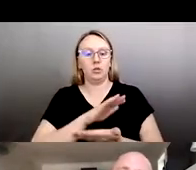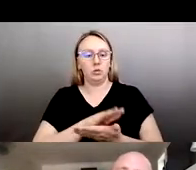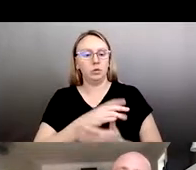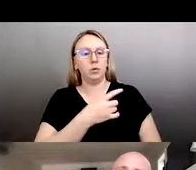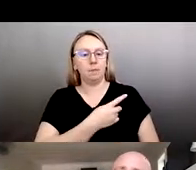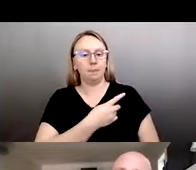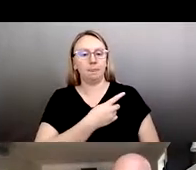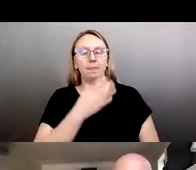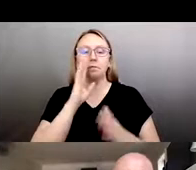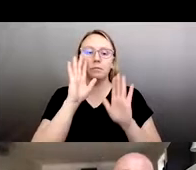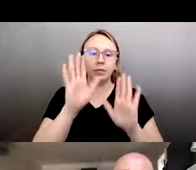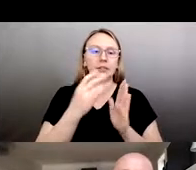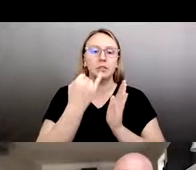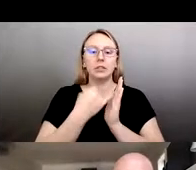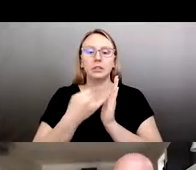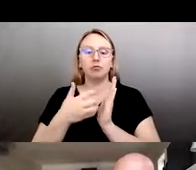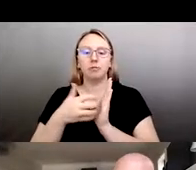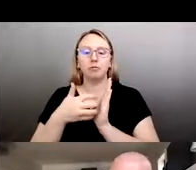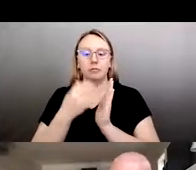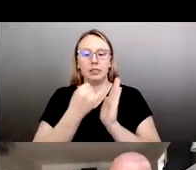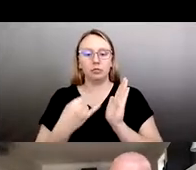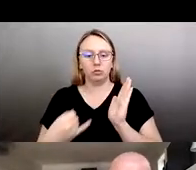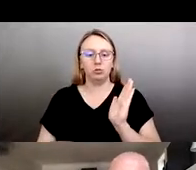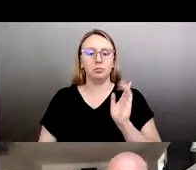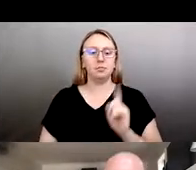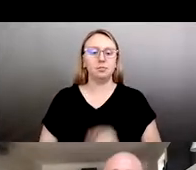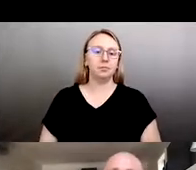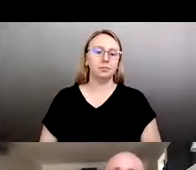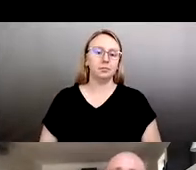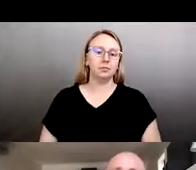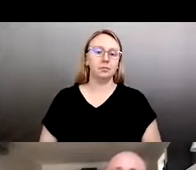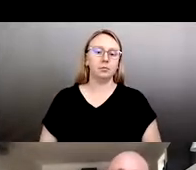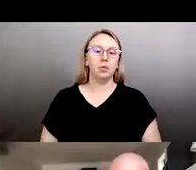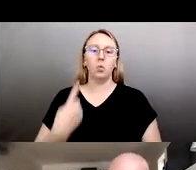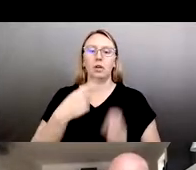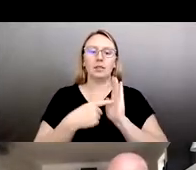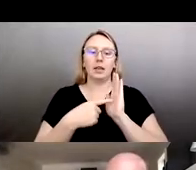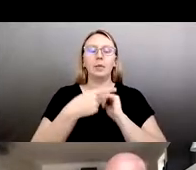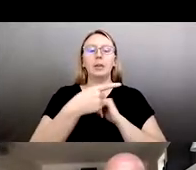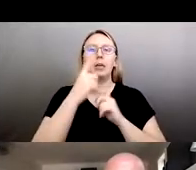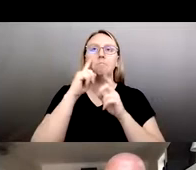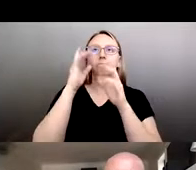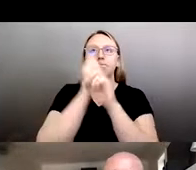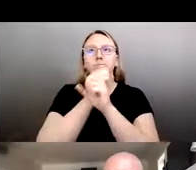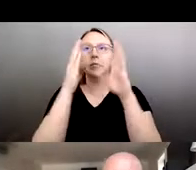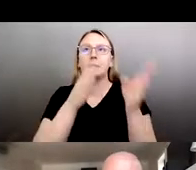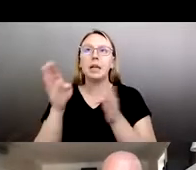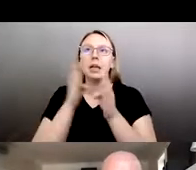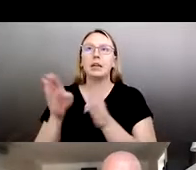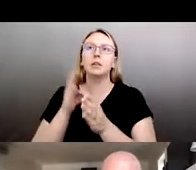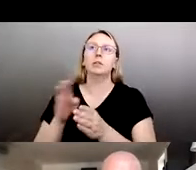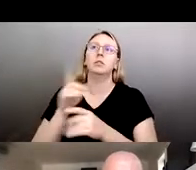made. This is a great example of how Roger made his sketches. But he kind of planned out the exhibition in the Hyde Park Art Center to